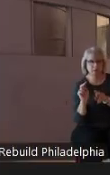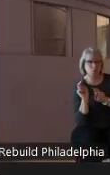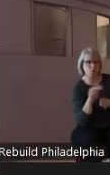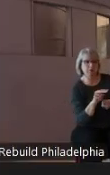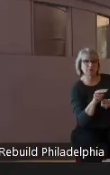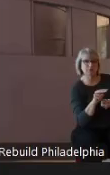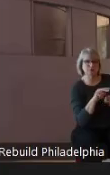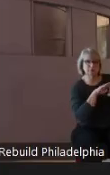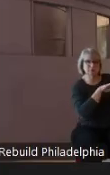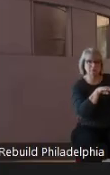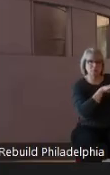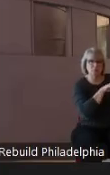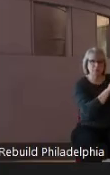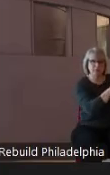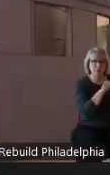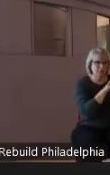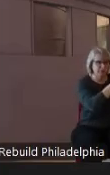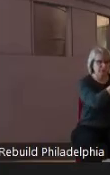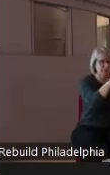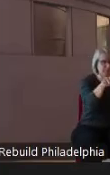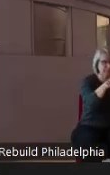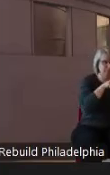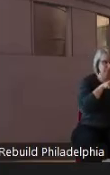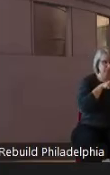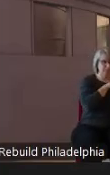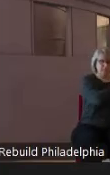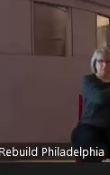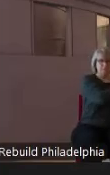the main pool area.